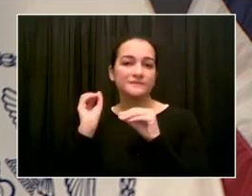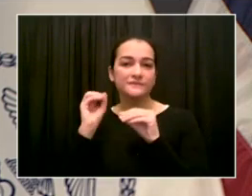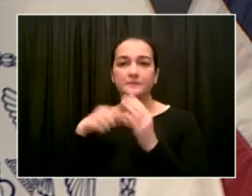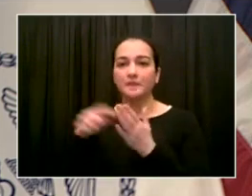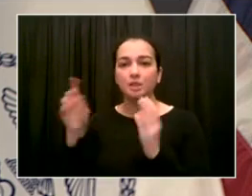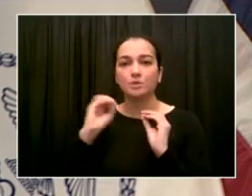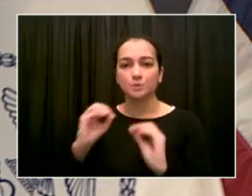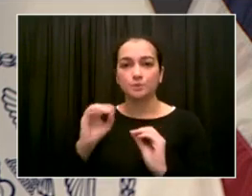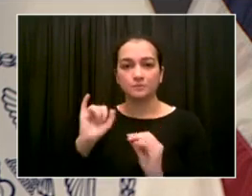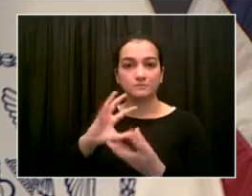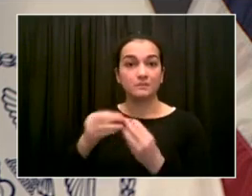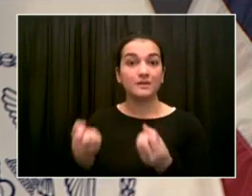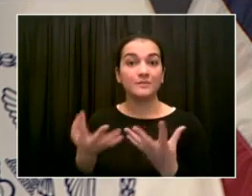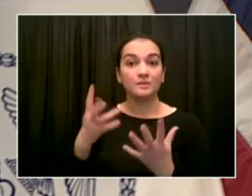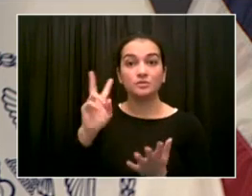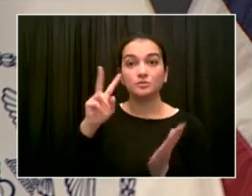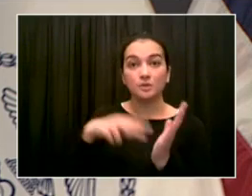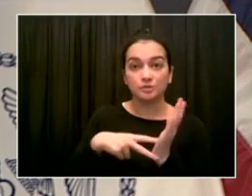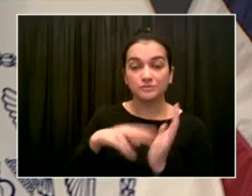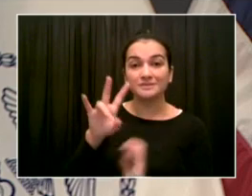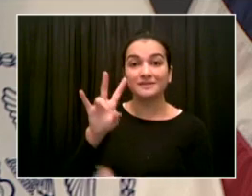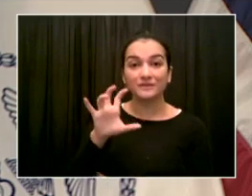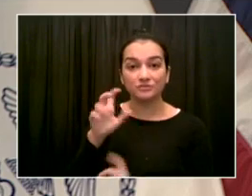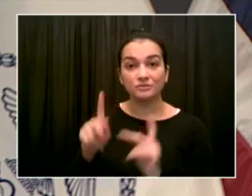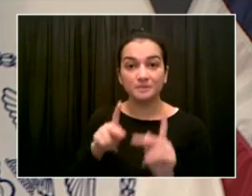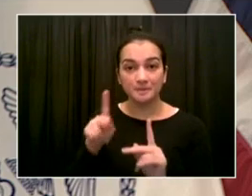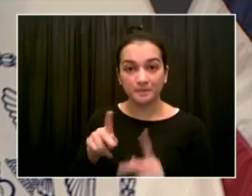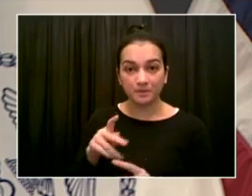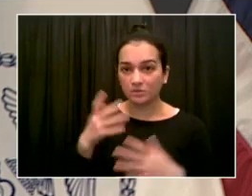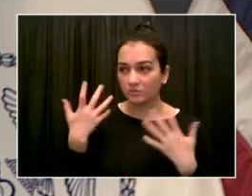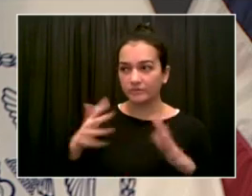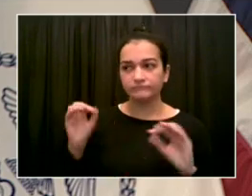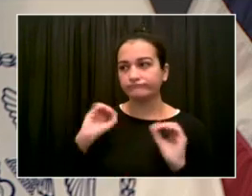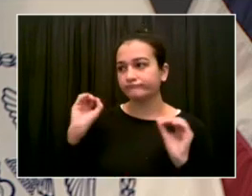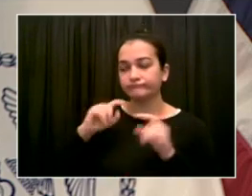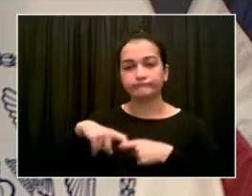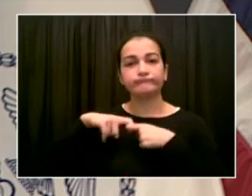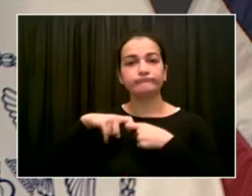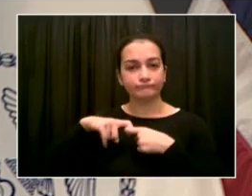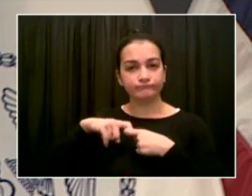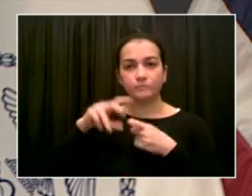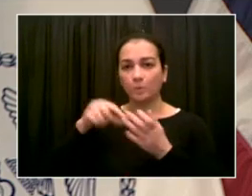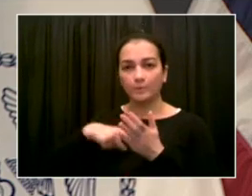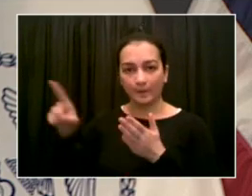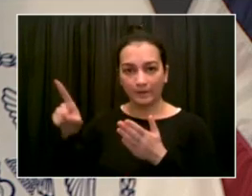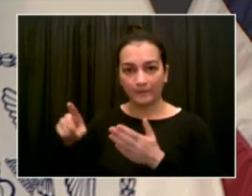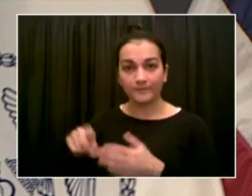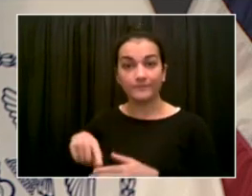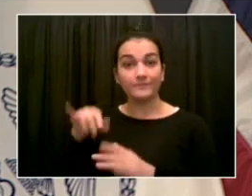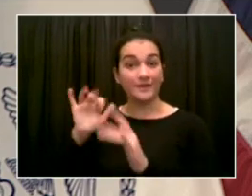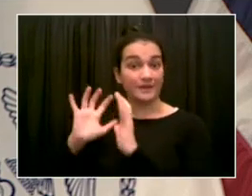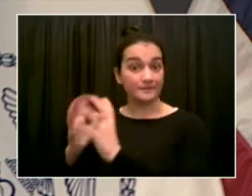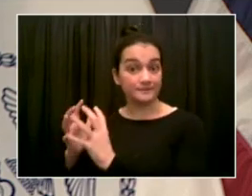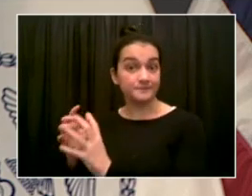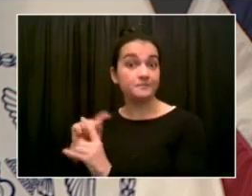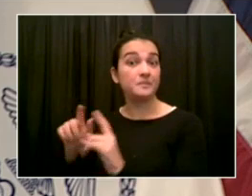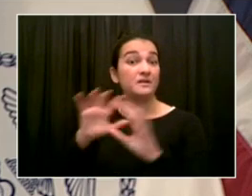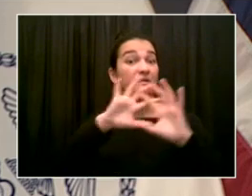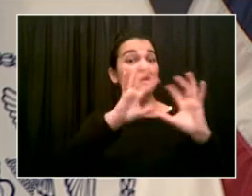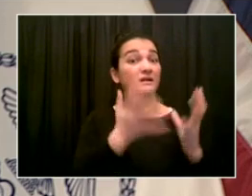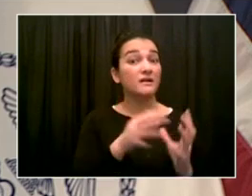400,000. So most people who are still, we're waiting to get to a final resolution, are in that category